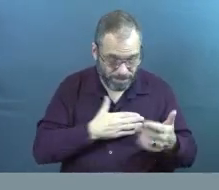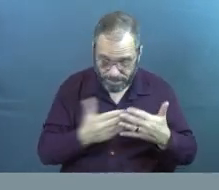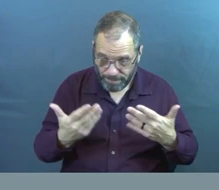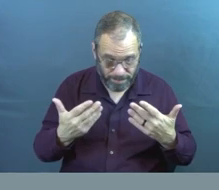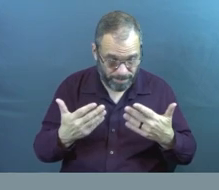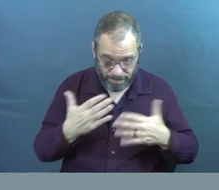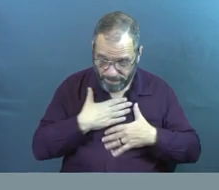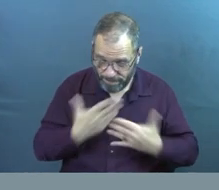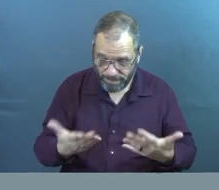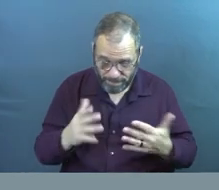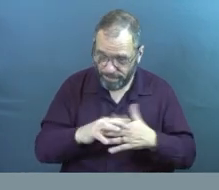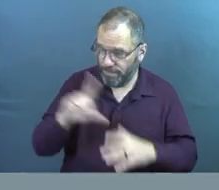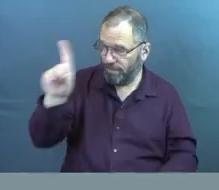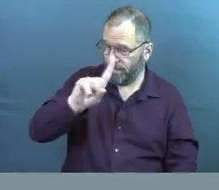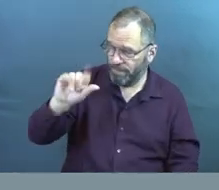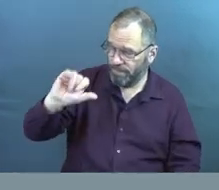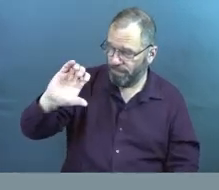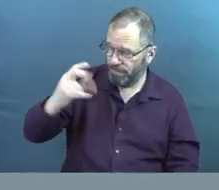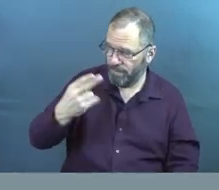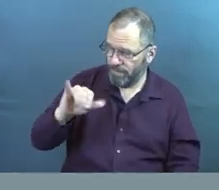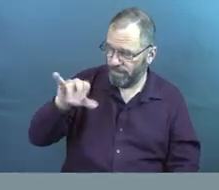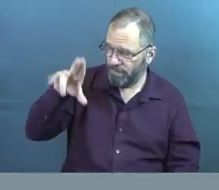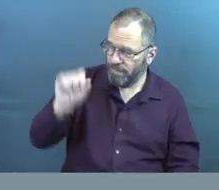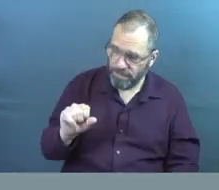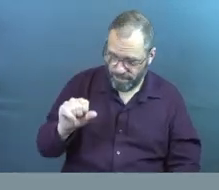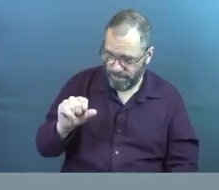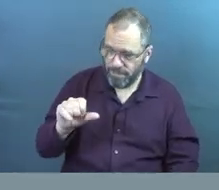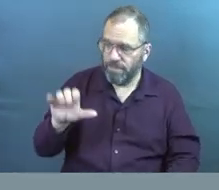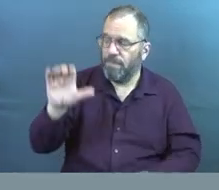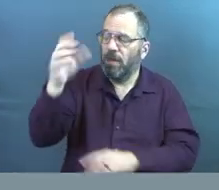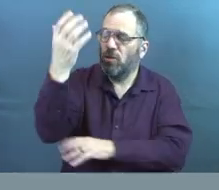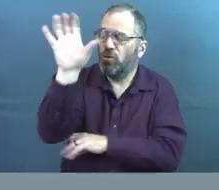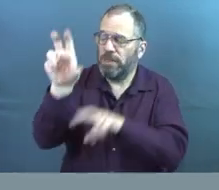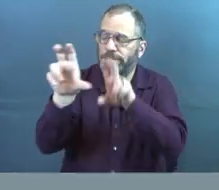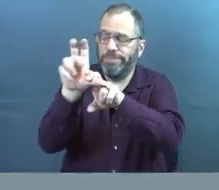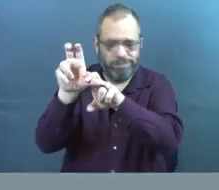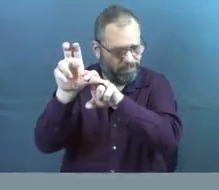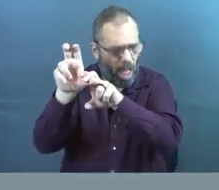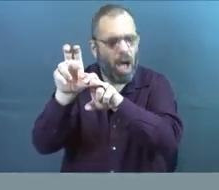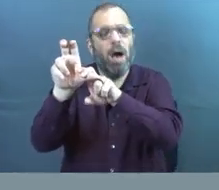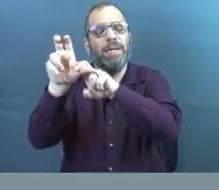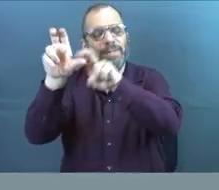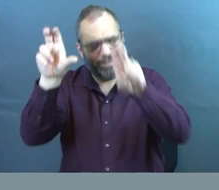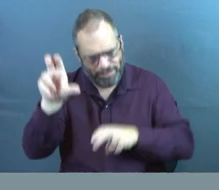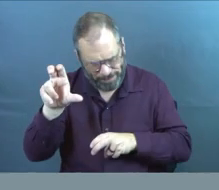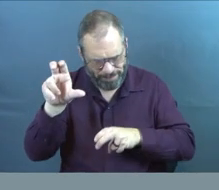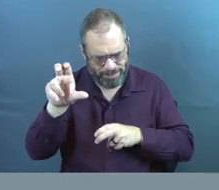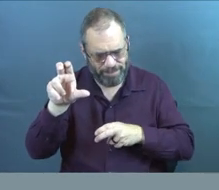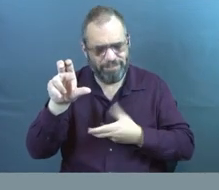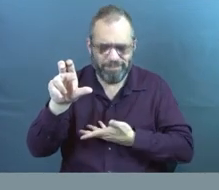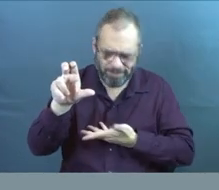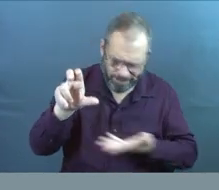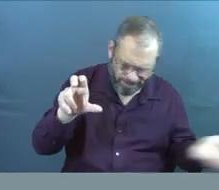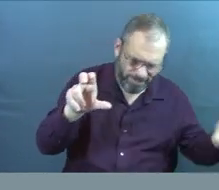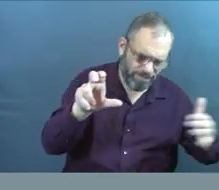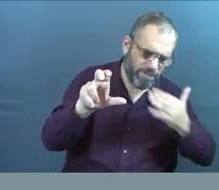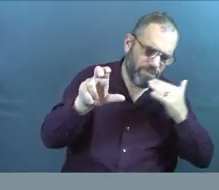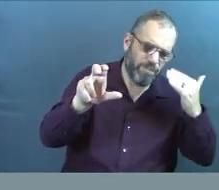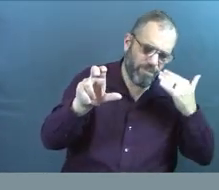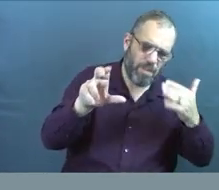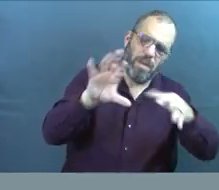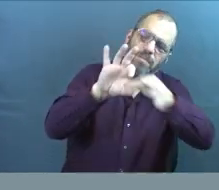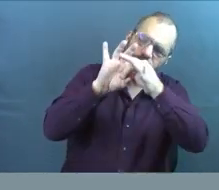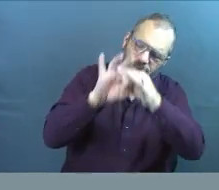whatever step is necessary, like Zacchaeus, Lord, to get down from the tree, to seek you, Lord, to invite you in so that we can be in